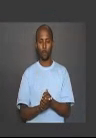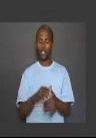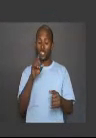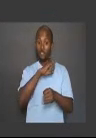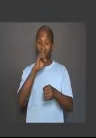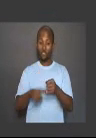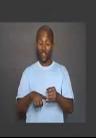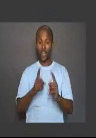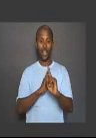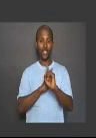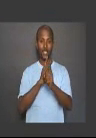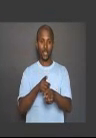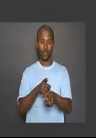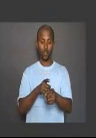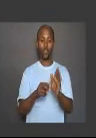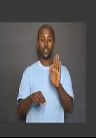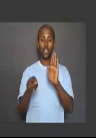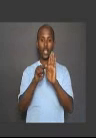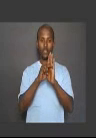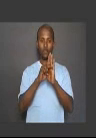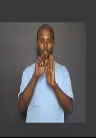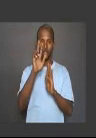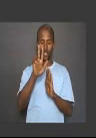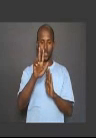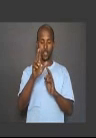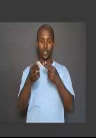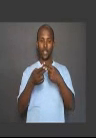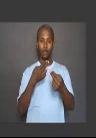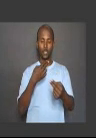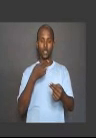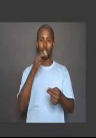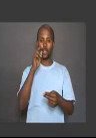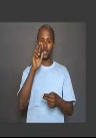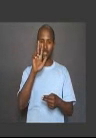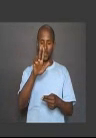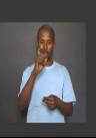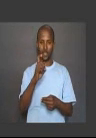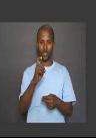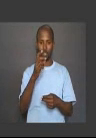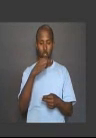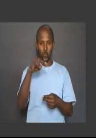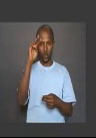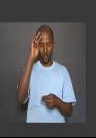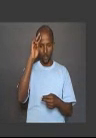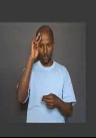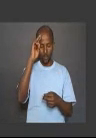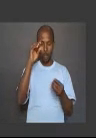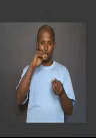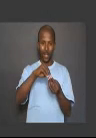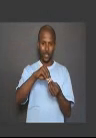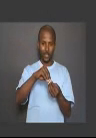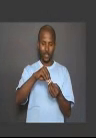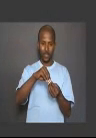final answer of negative 3 times 3x squared